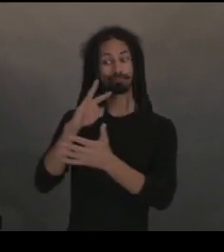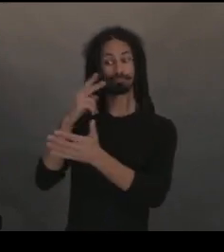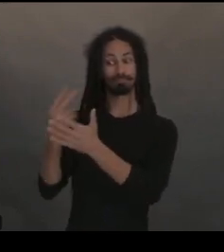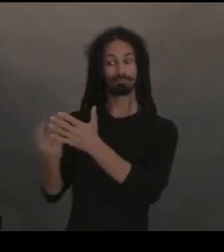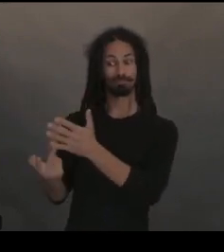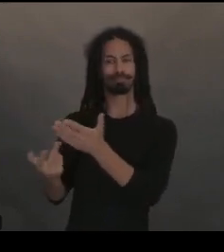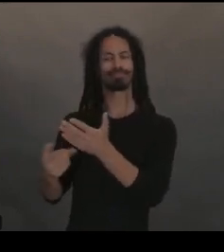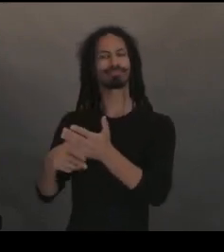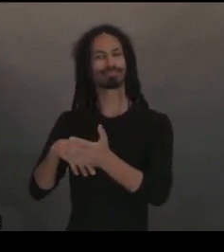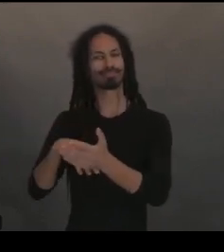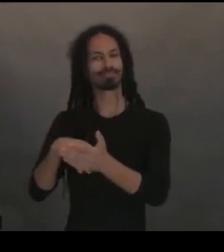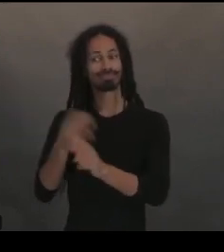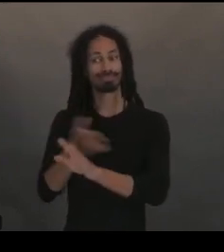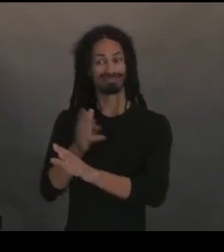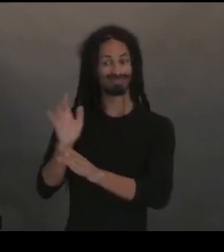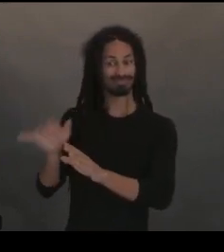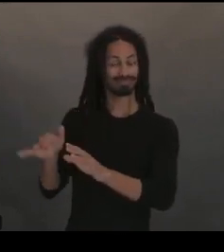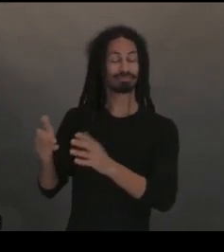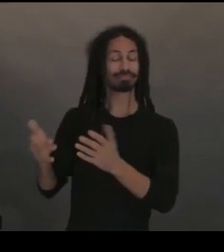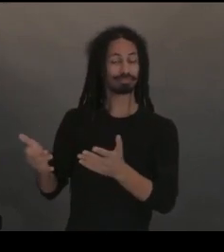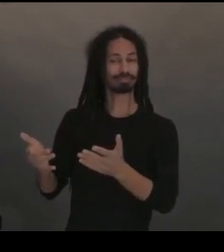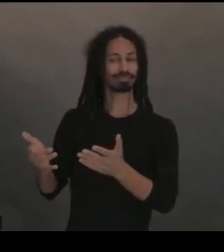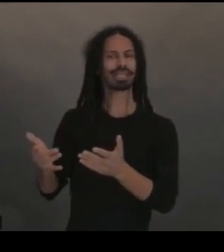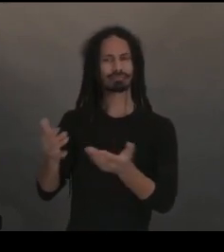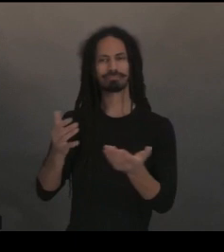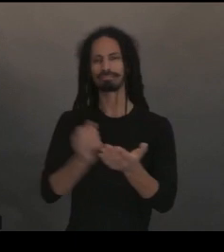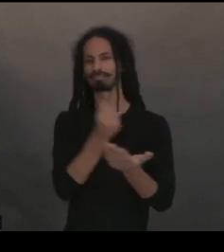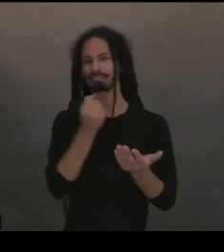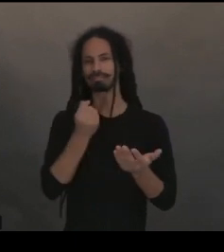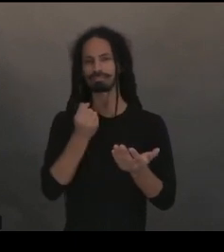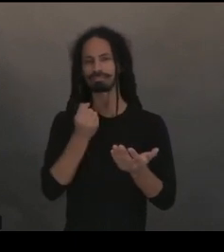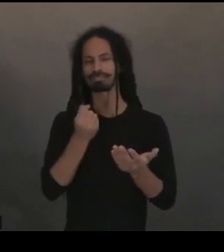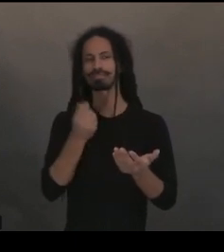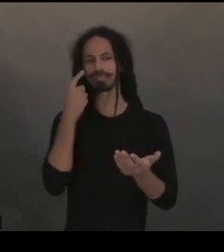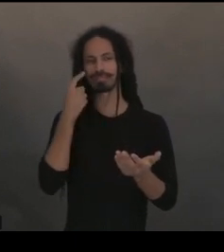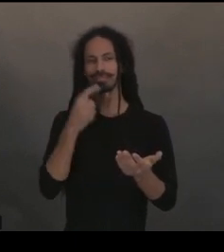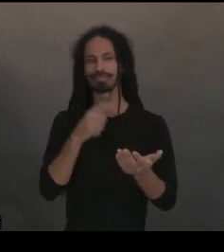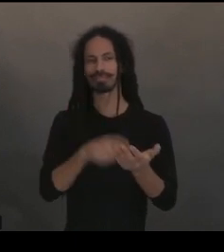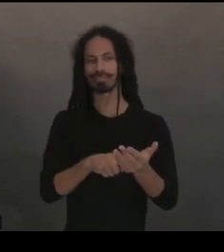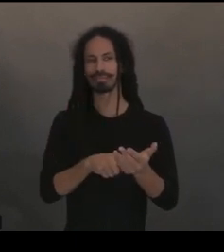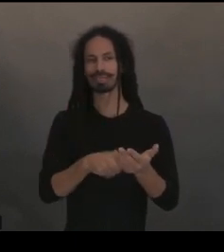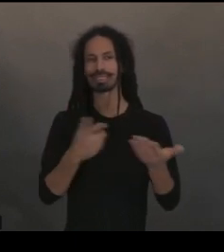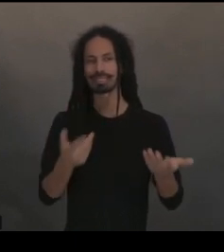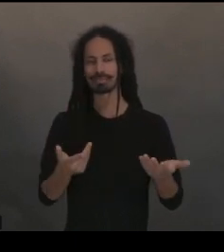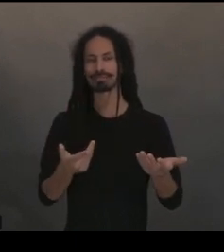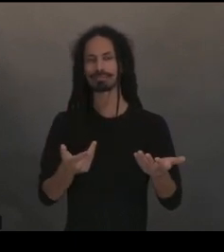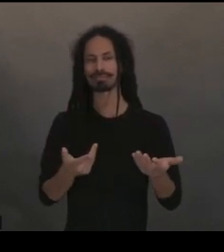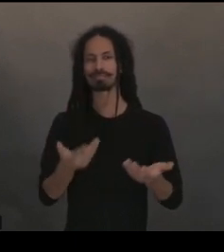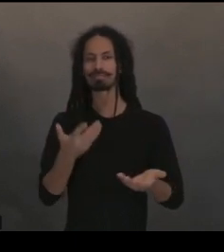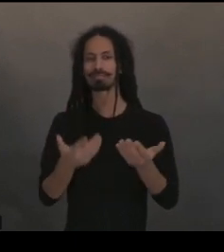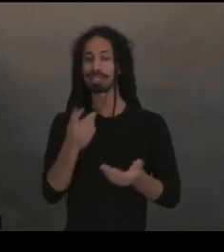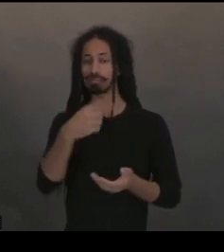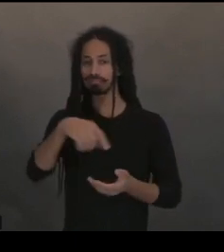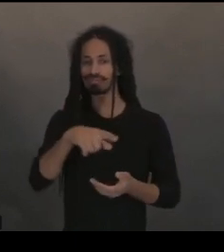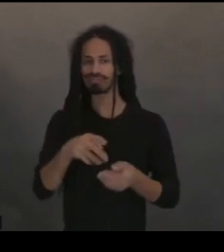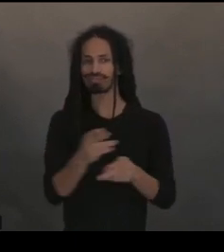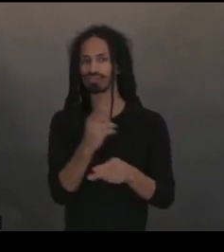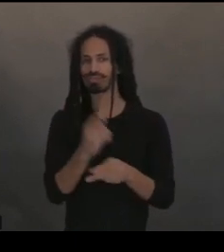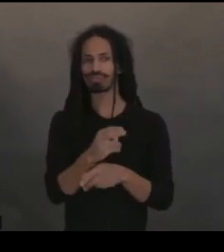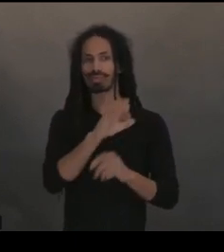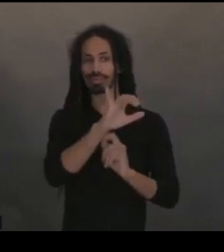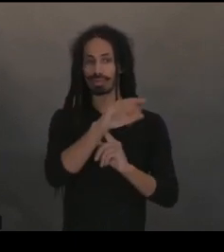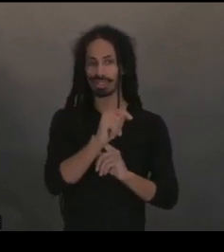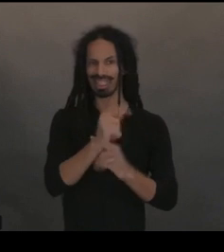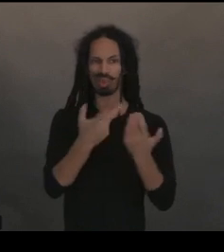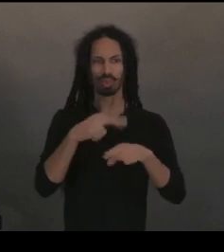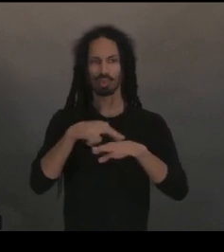straight into that, I just want to take a moment to acknowledge that you may be using a citation or reference generator.